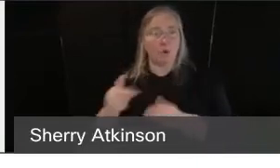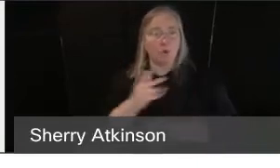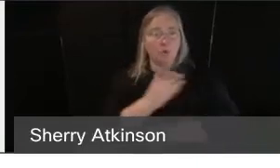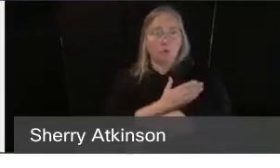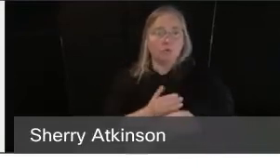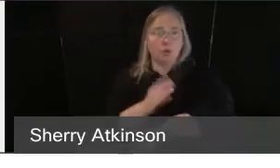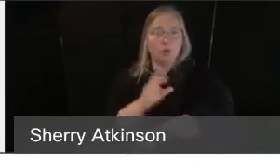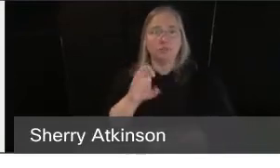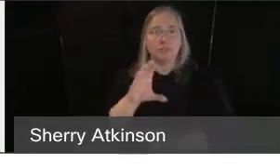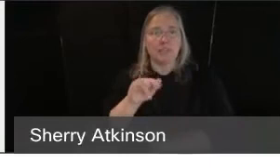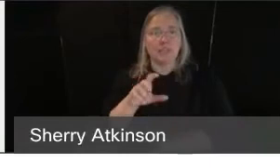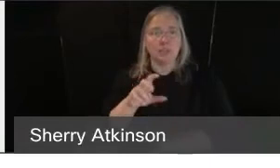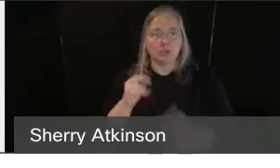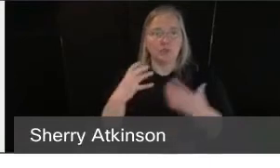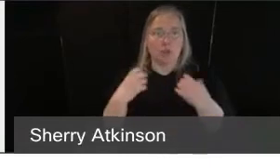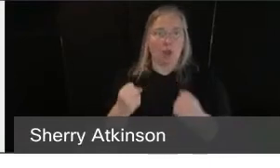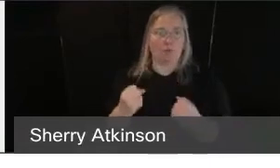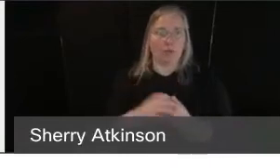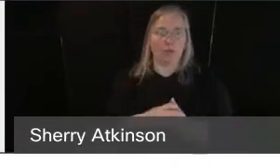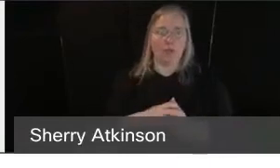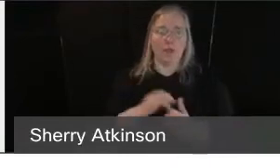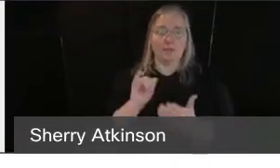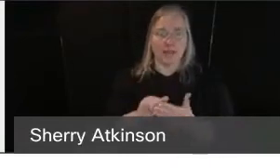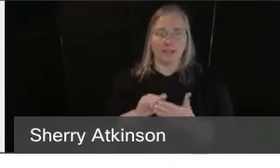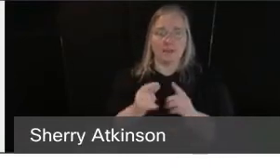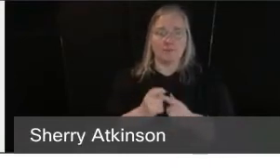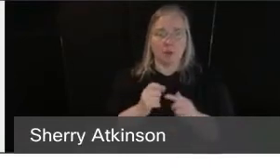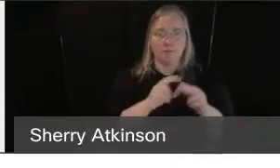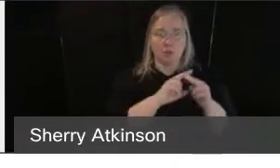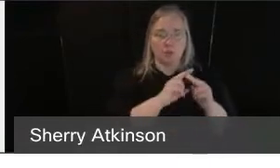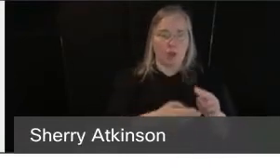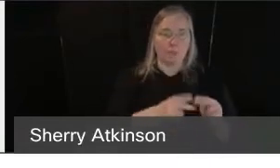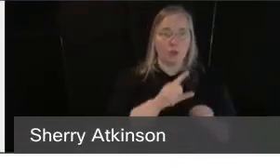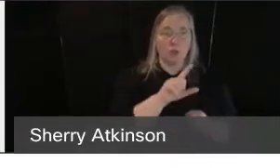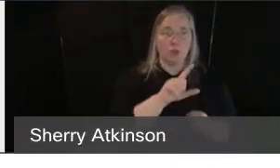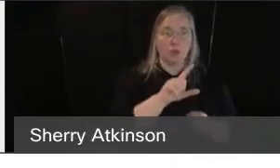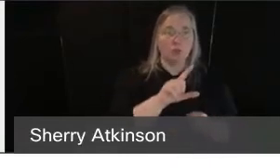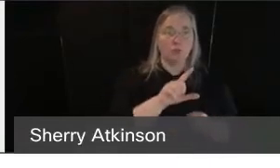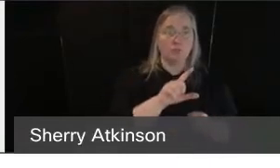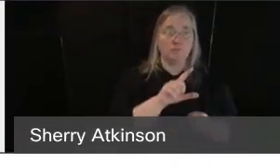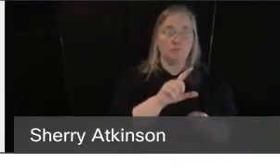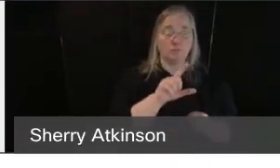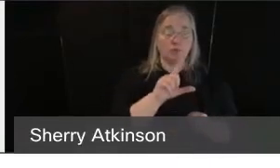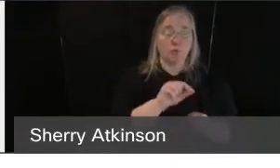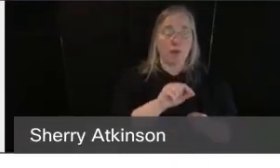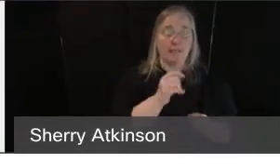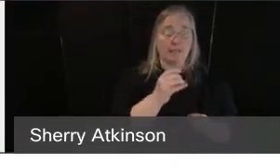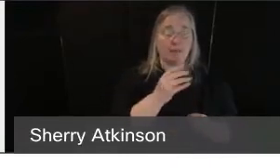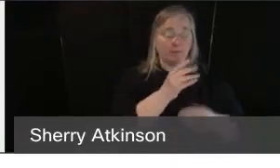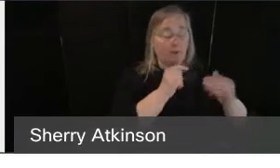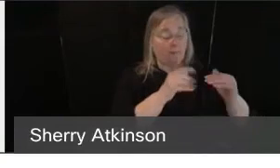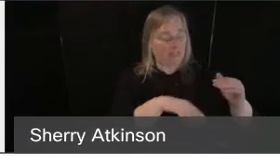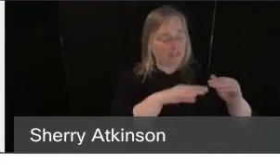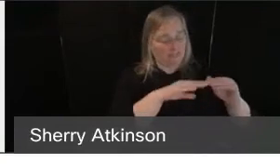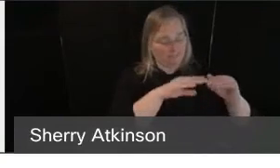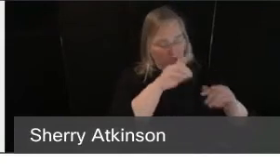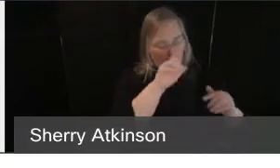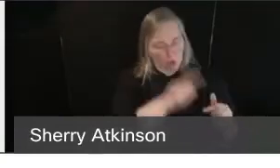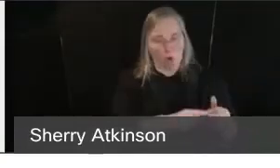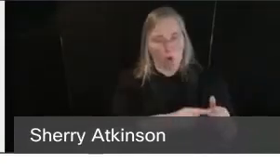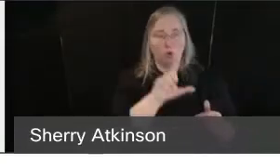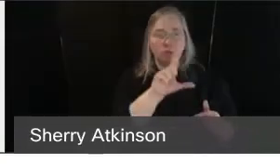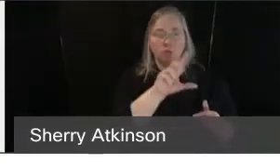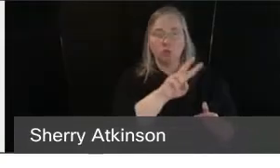is from the trough of the 2009 recession to the peak right before the